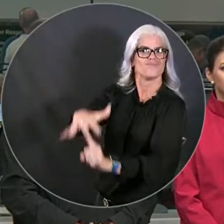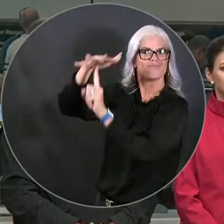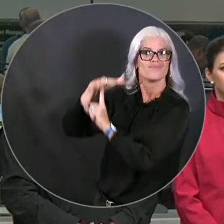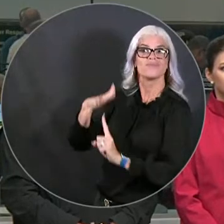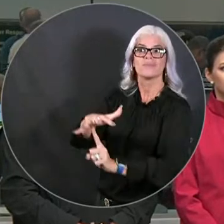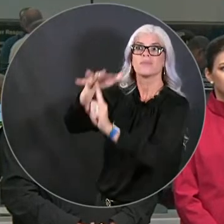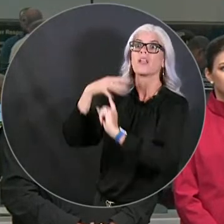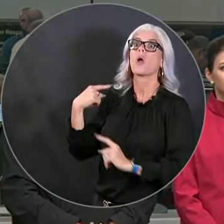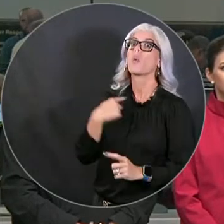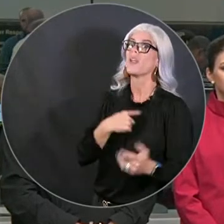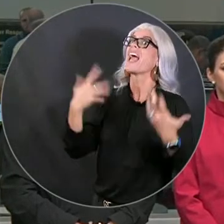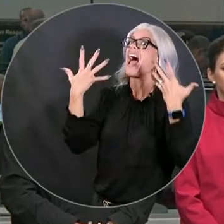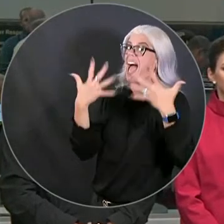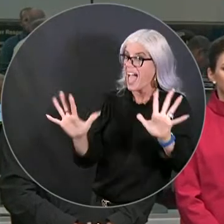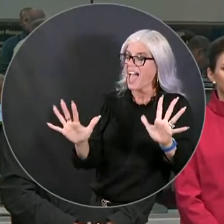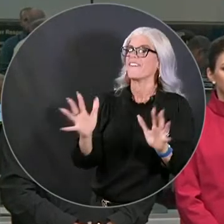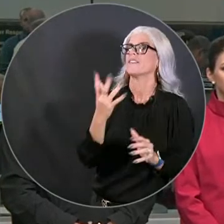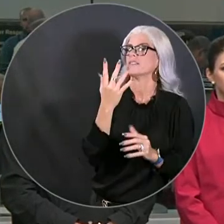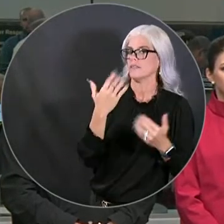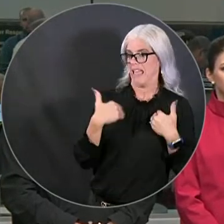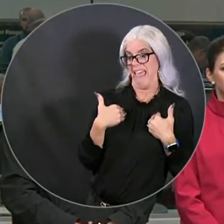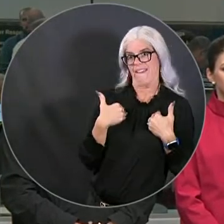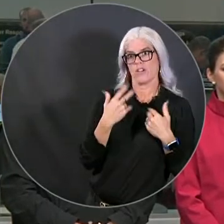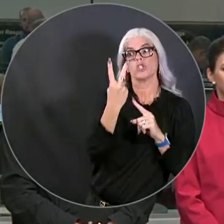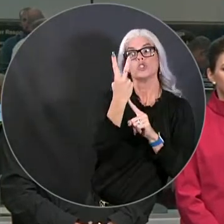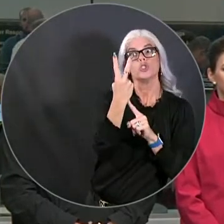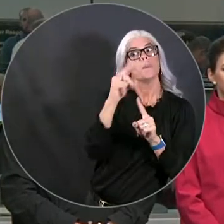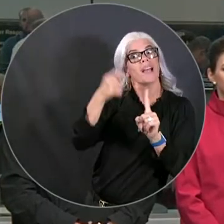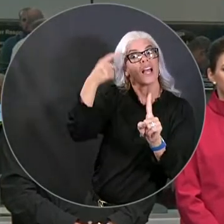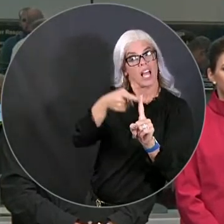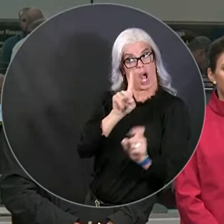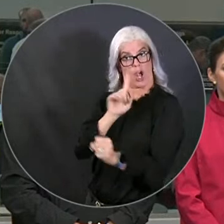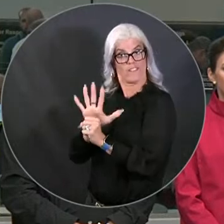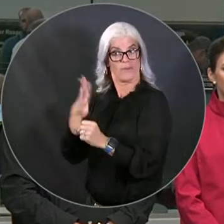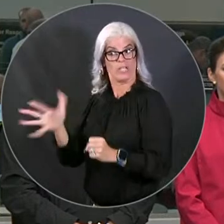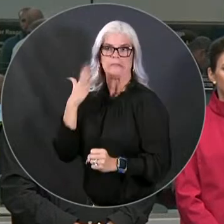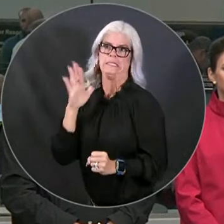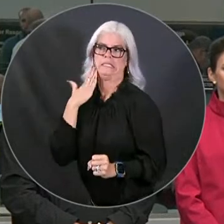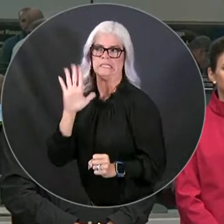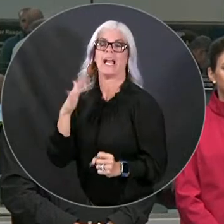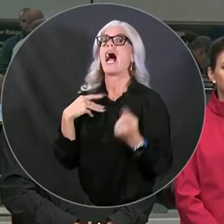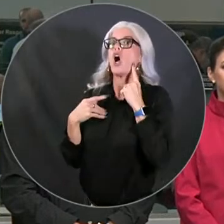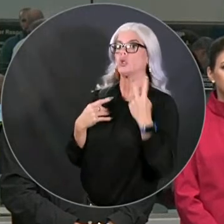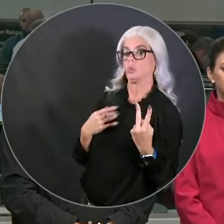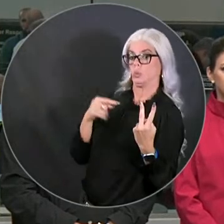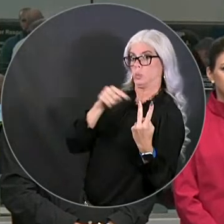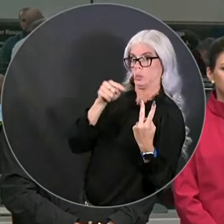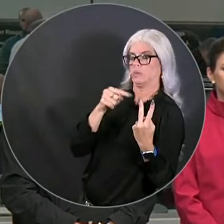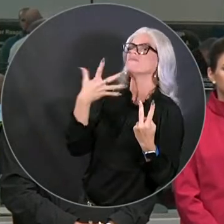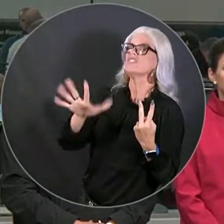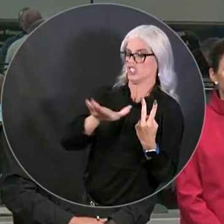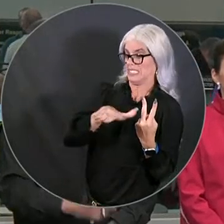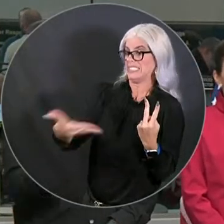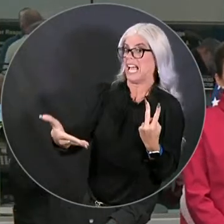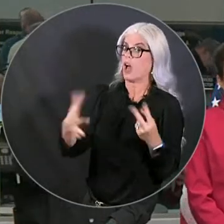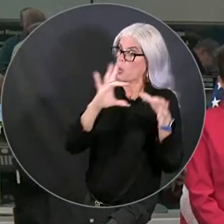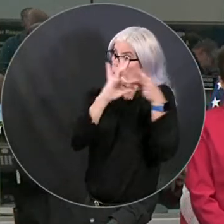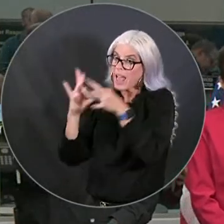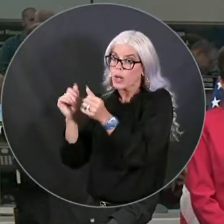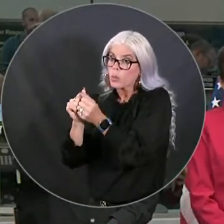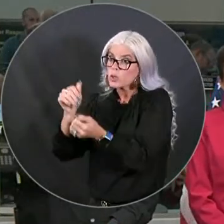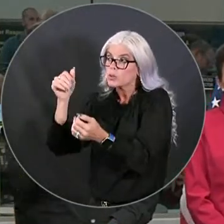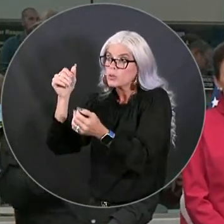unconfirmed fatalities in the sense that we don't know that they're linked to the storm. I mean, our assumption is it likely is, and so